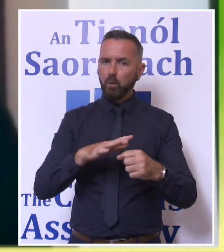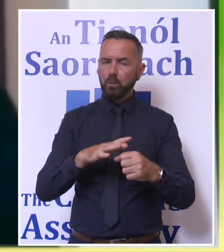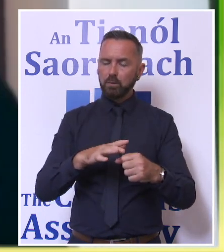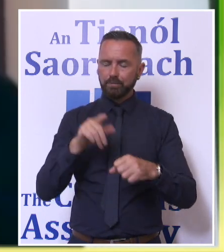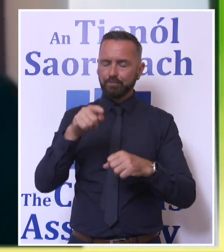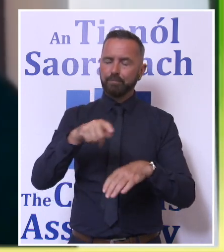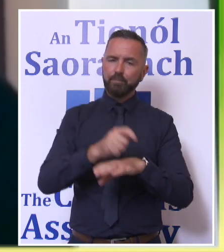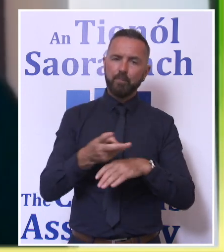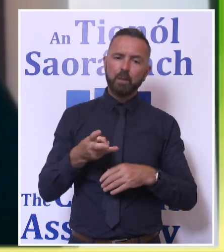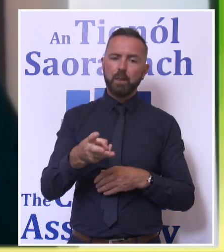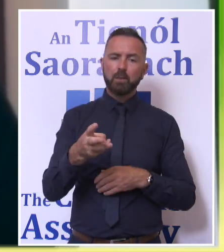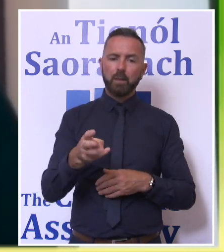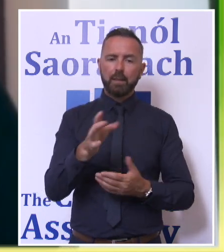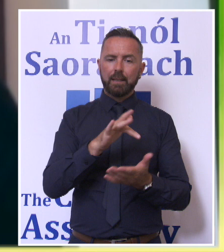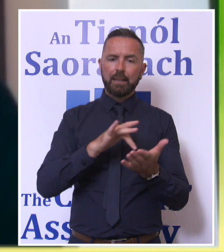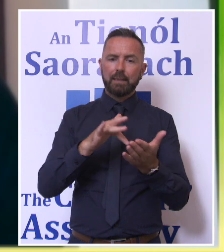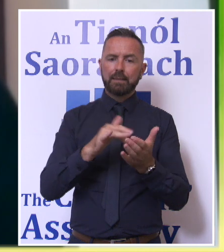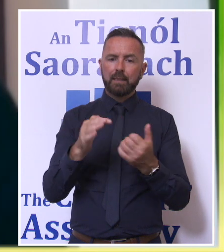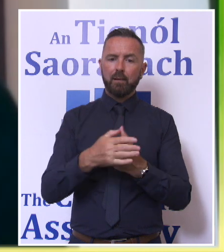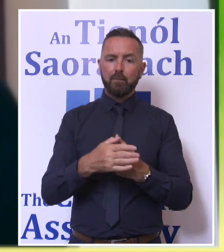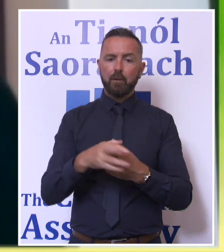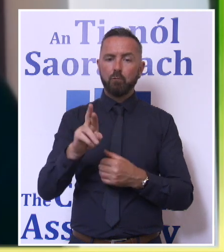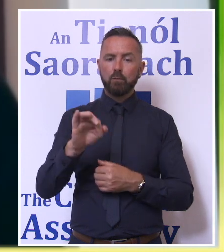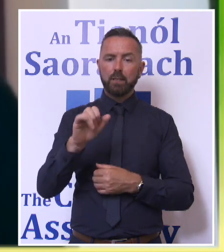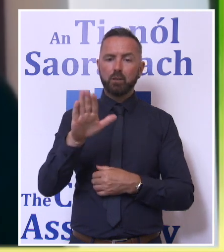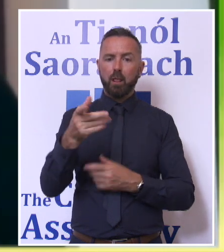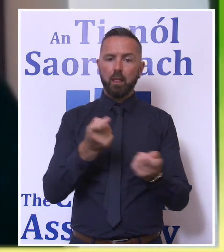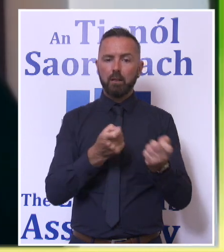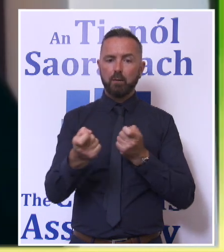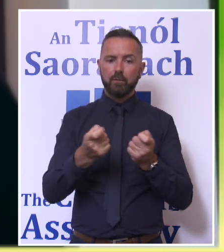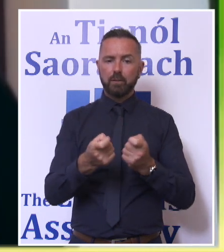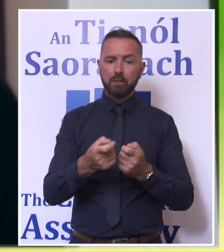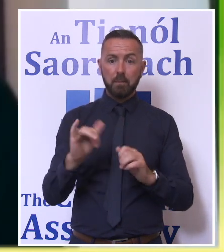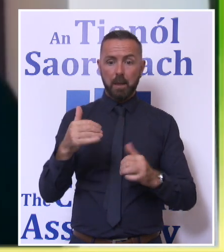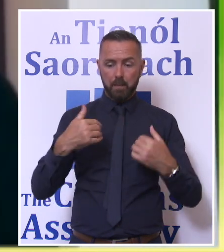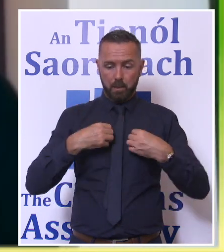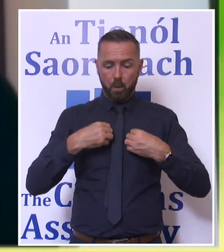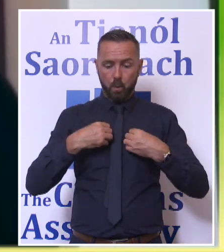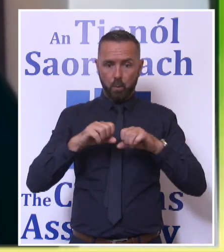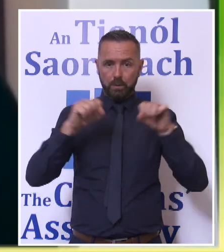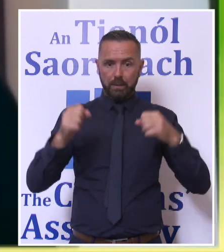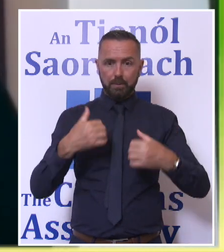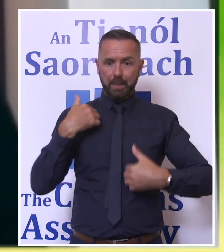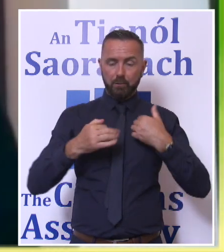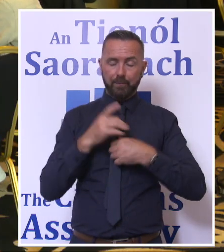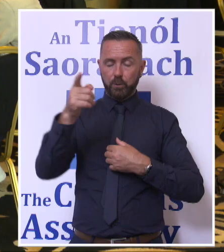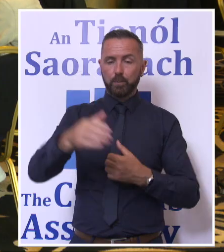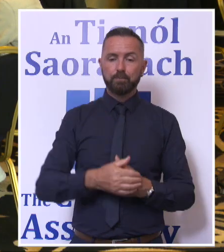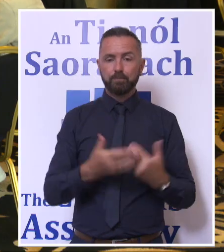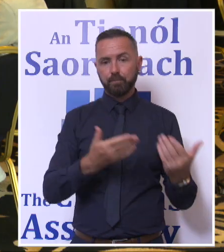region governance is the way to go. And I hope ours might be of interest to you. I'll leave it there, Jim, and I'll hand back to you.